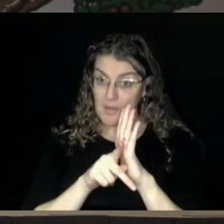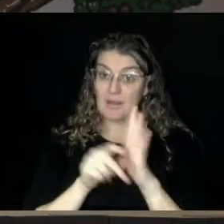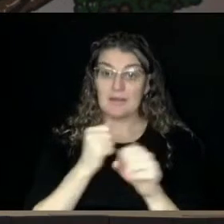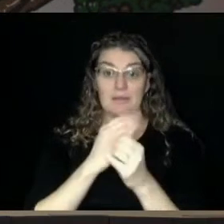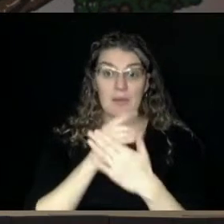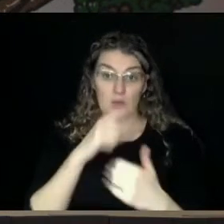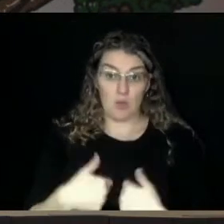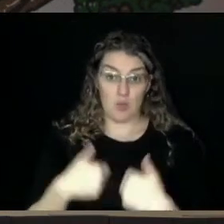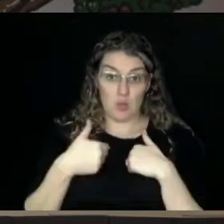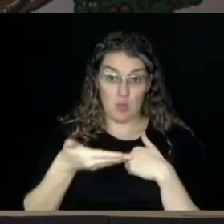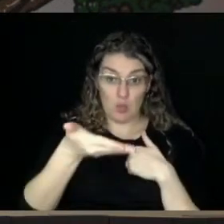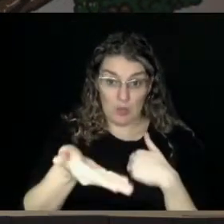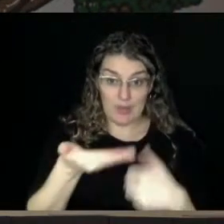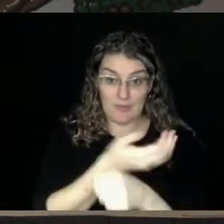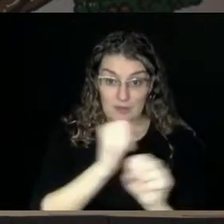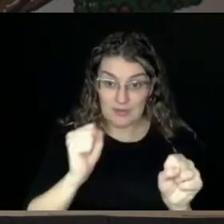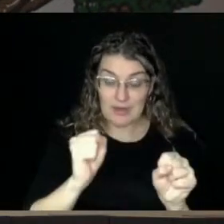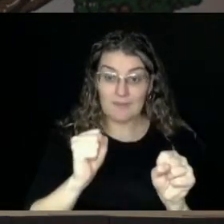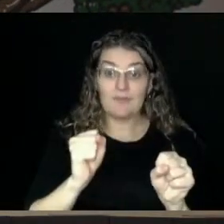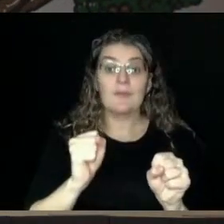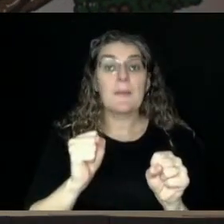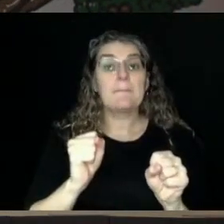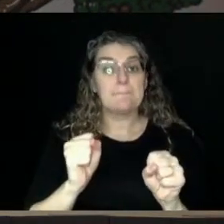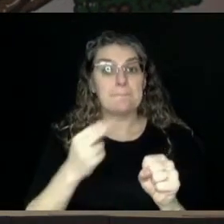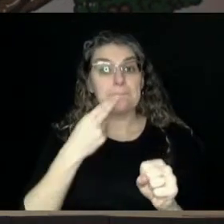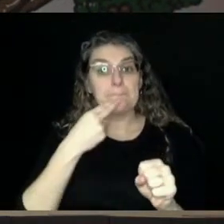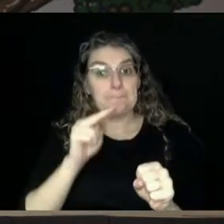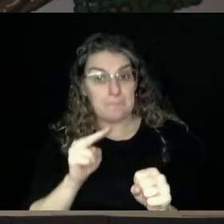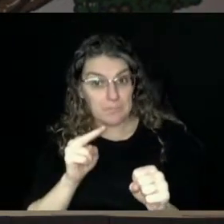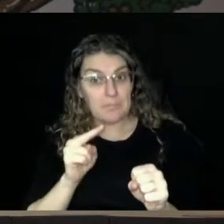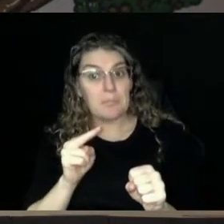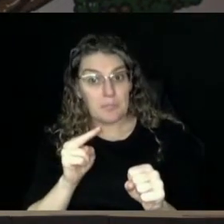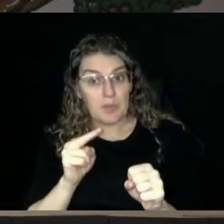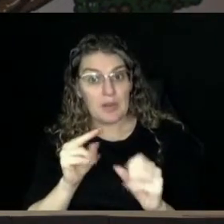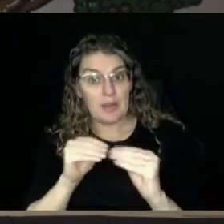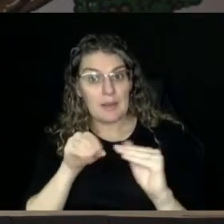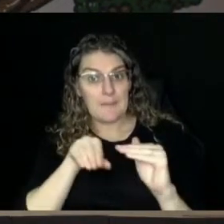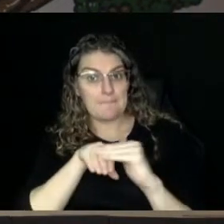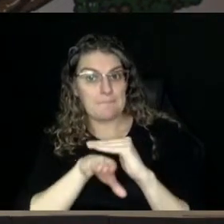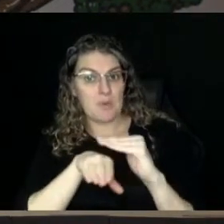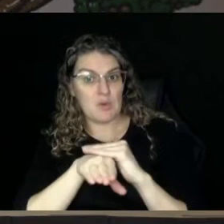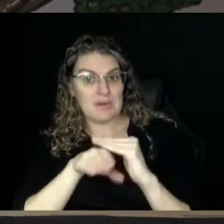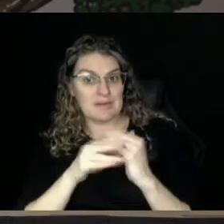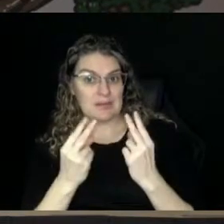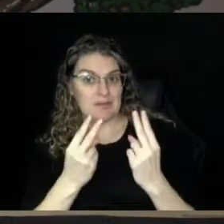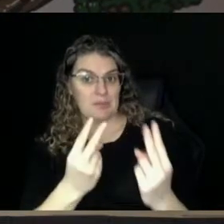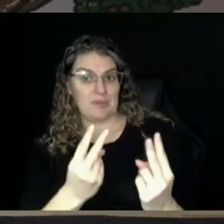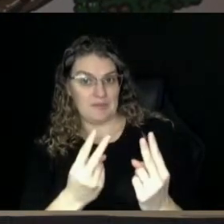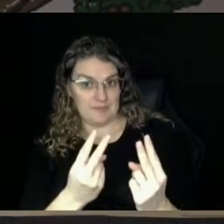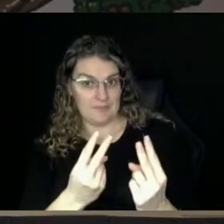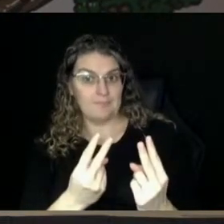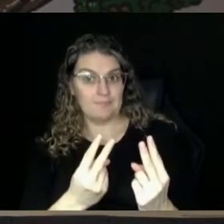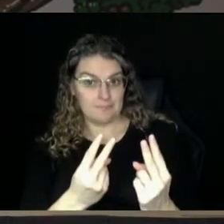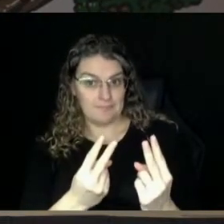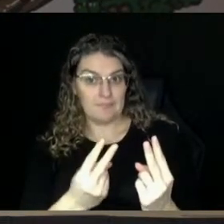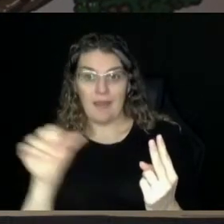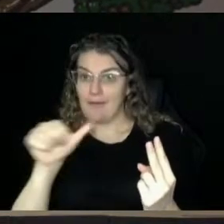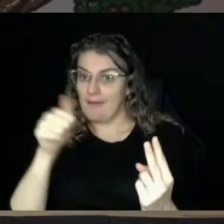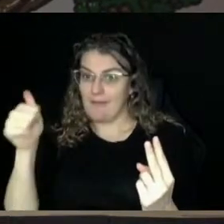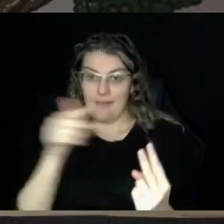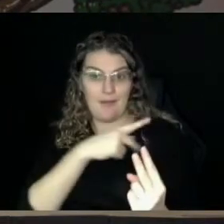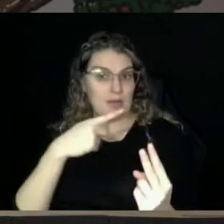we're fortunate to be in a position to allow some of the most accessible visiting across the country. I do want to